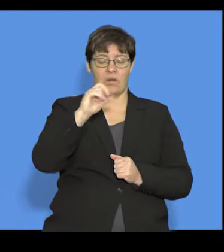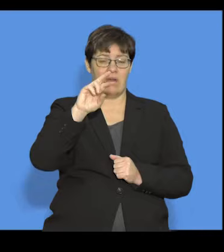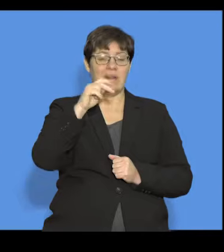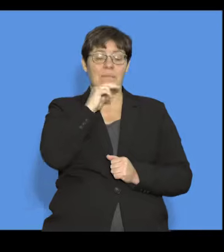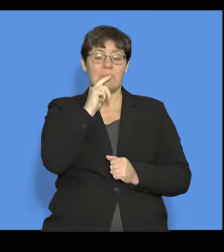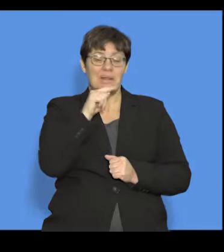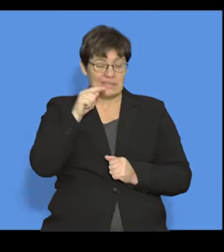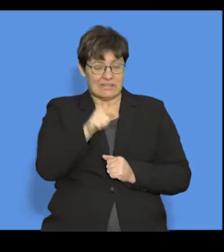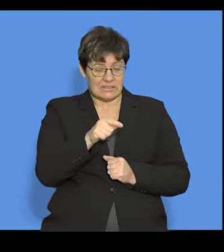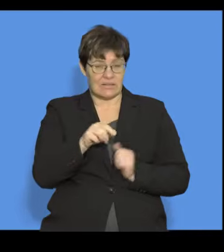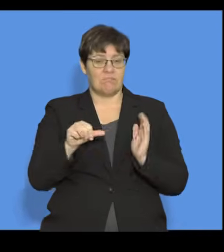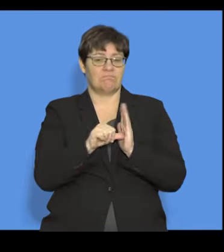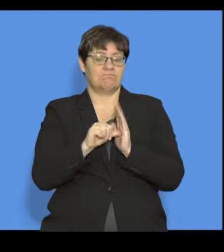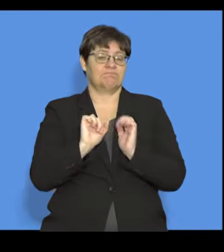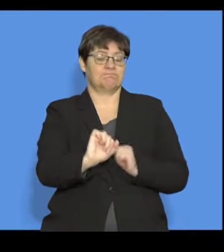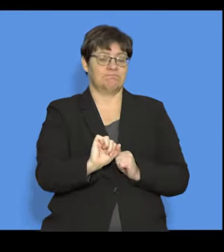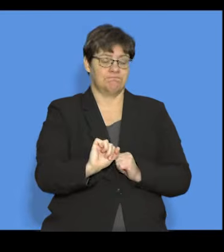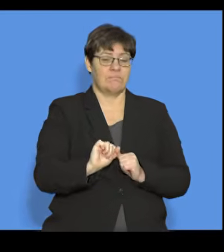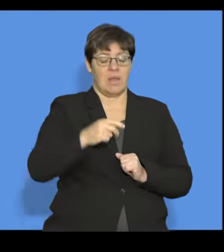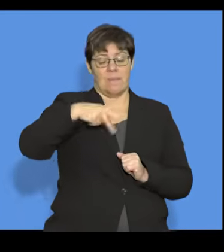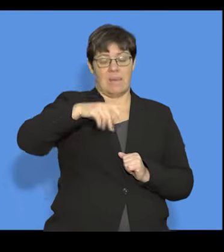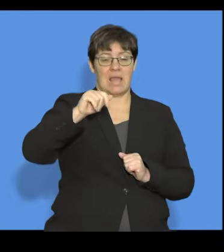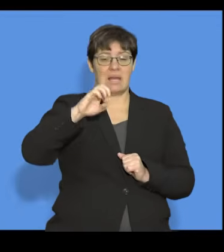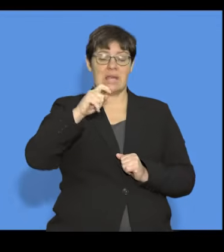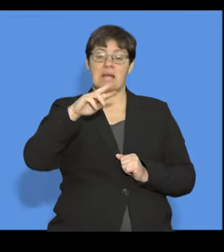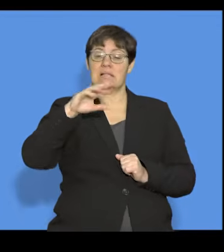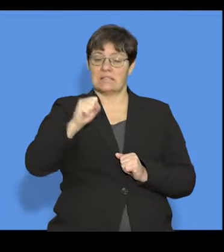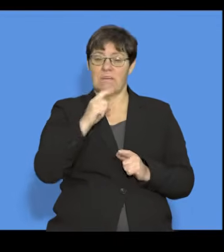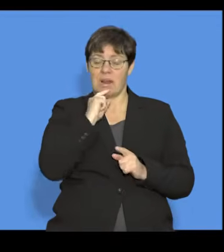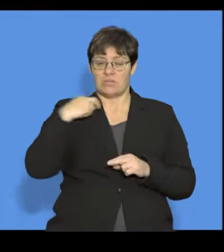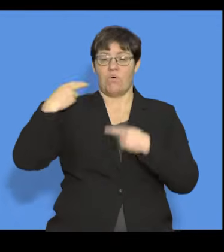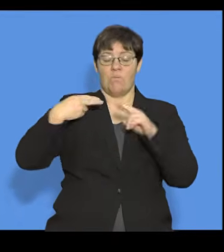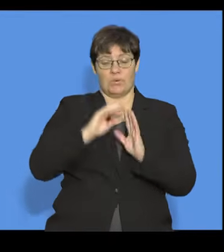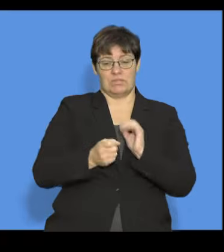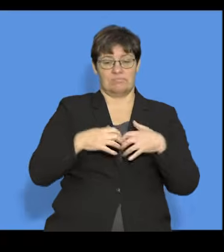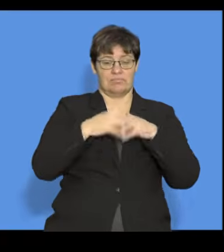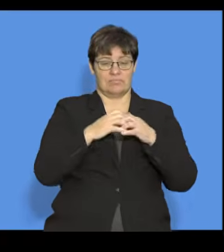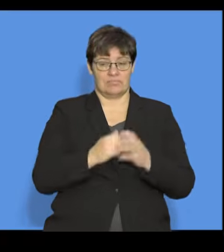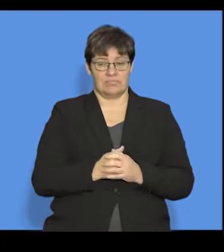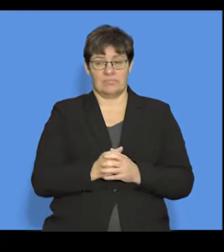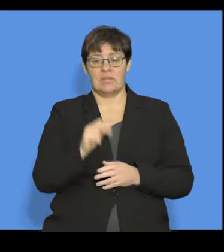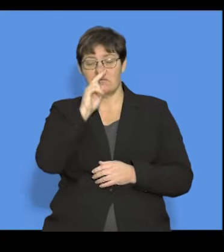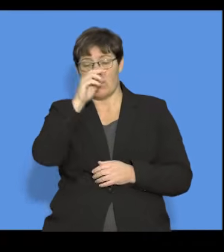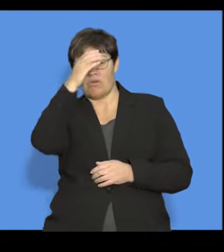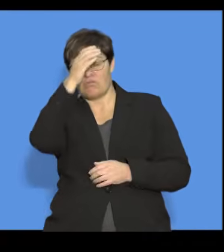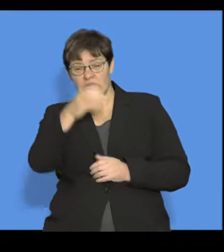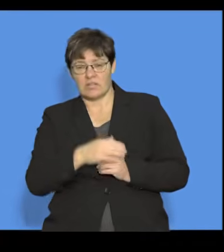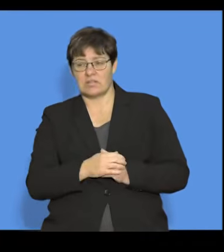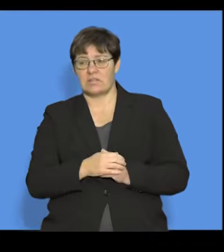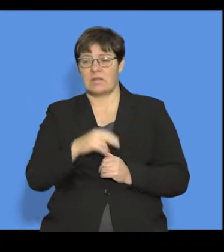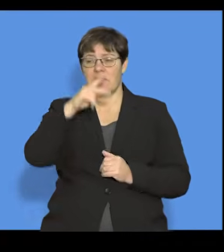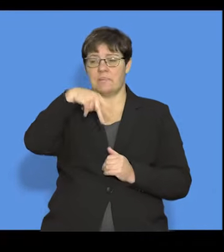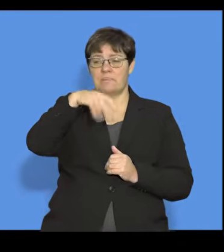which produces enzymes as well as it produces hormones. We also will spend some time looking at the concept